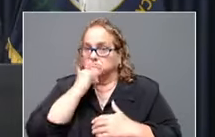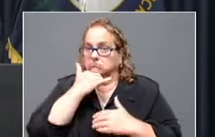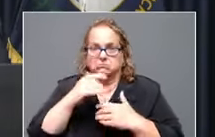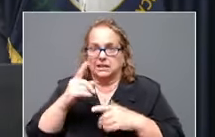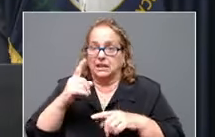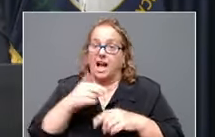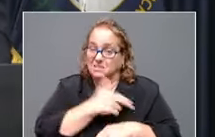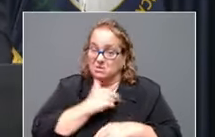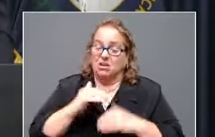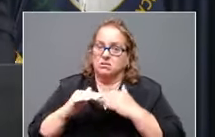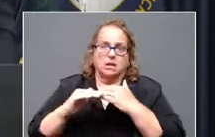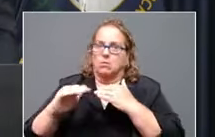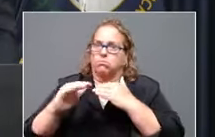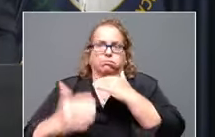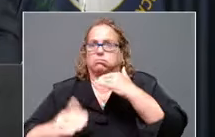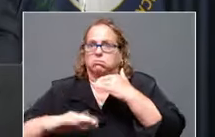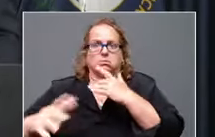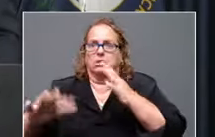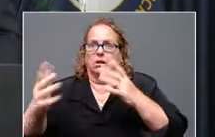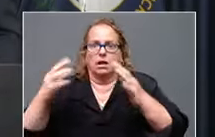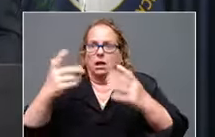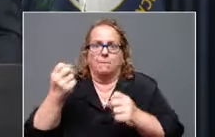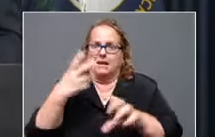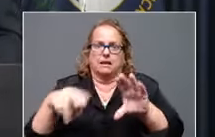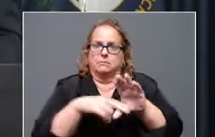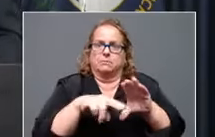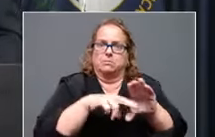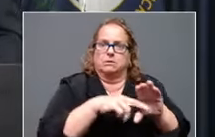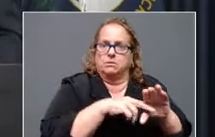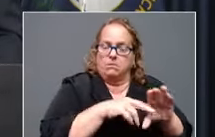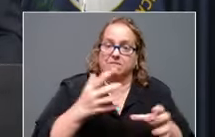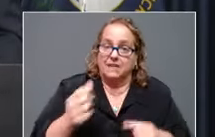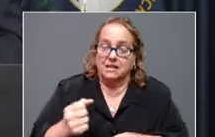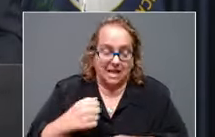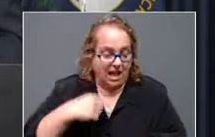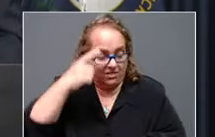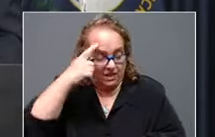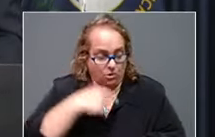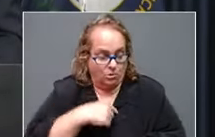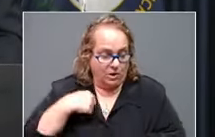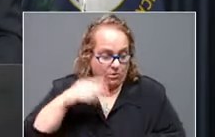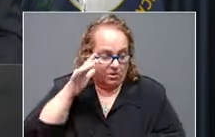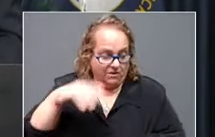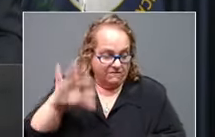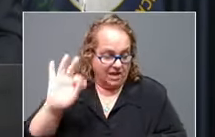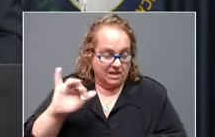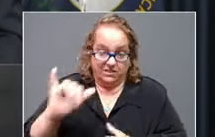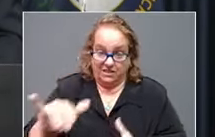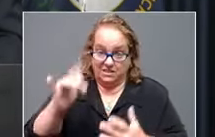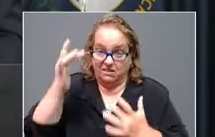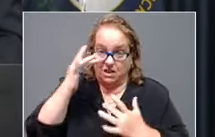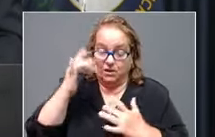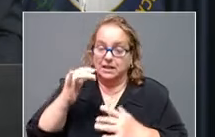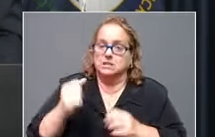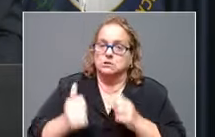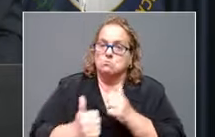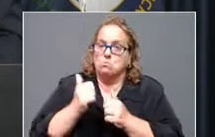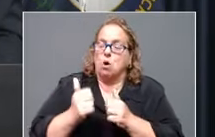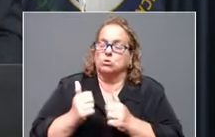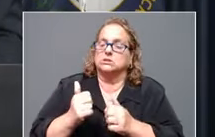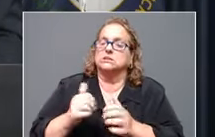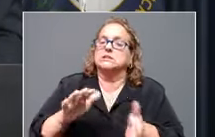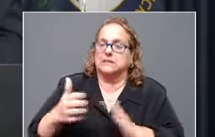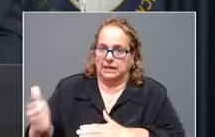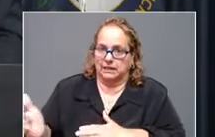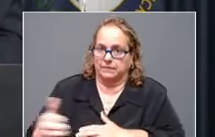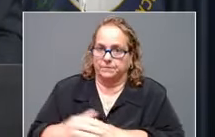much more quickly. And I think we're going to find that this variant is more deadly. Now, it